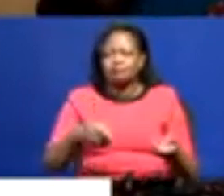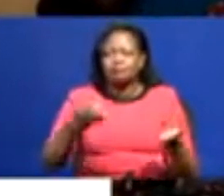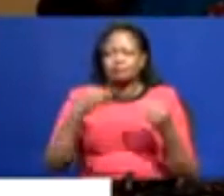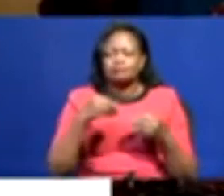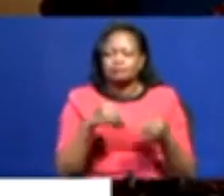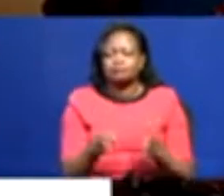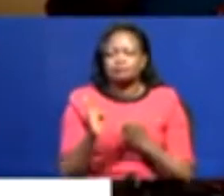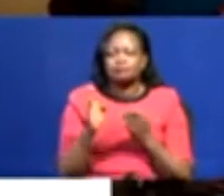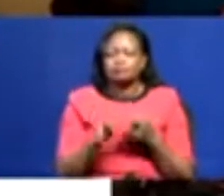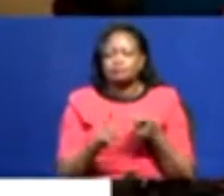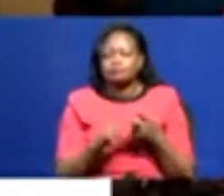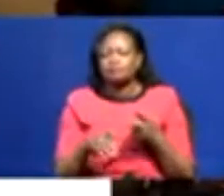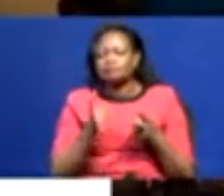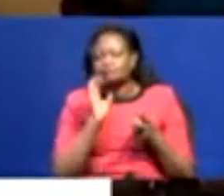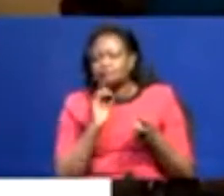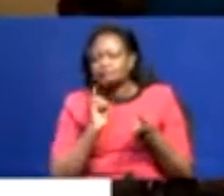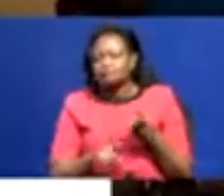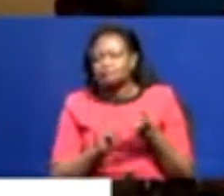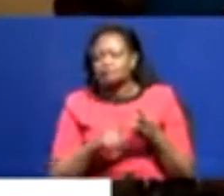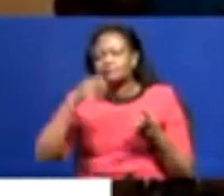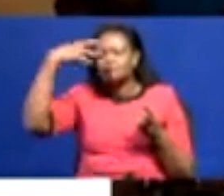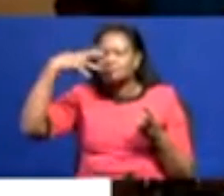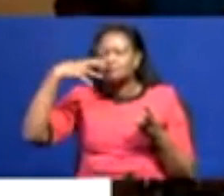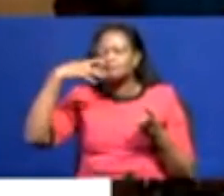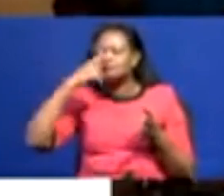barabara, ikuletee maji, ikuletee stima,